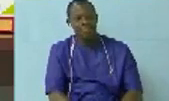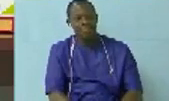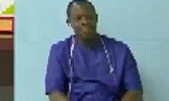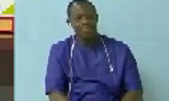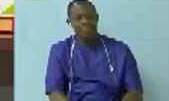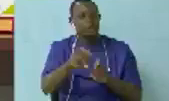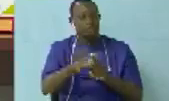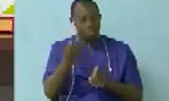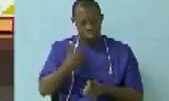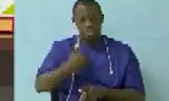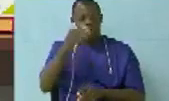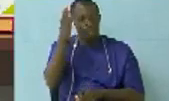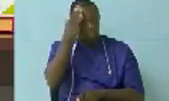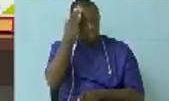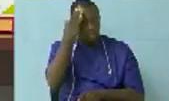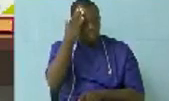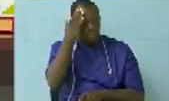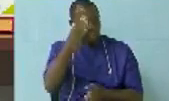Whatsoever